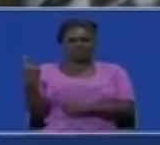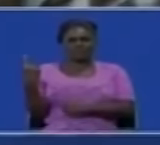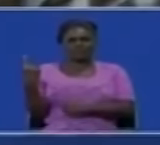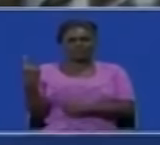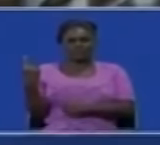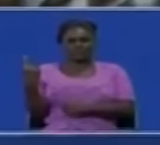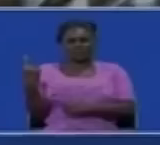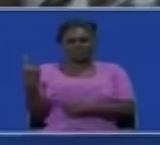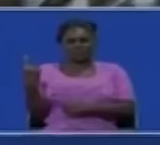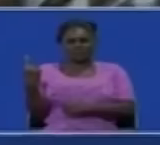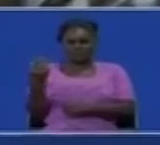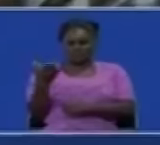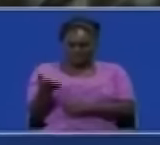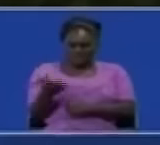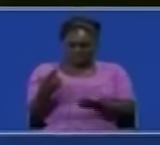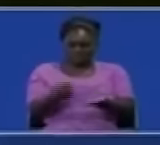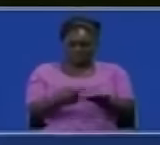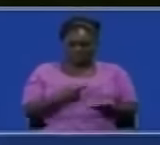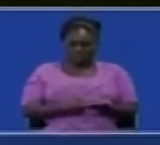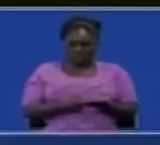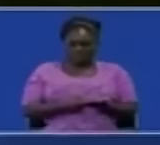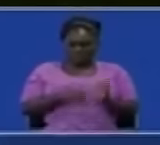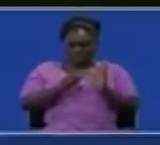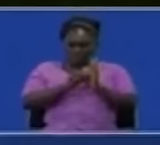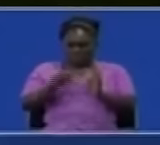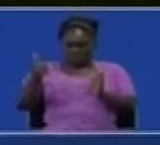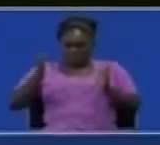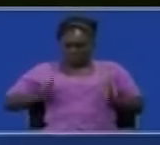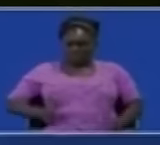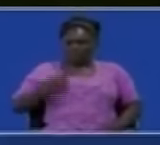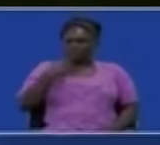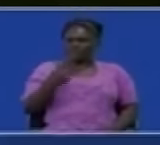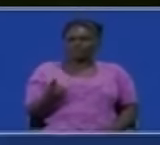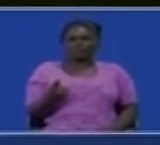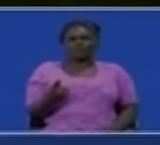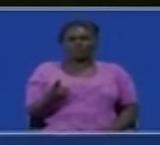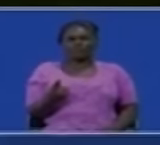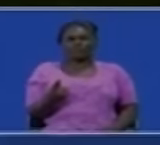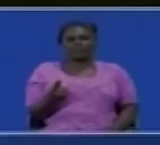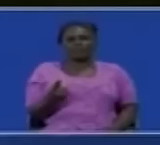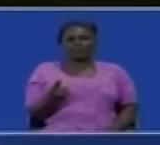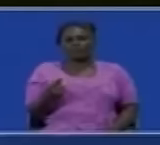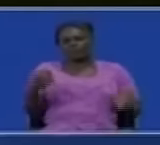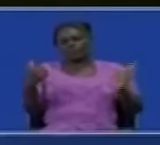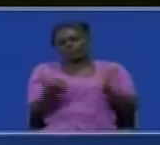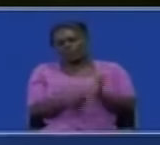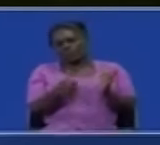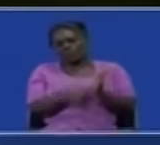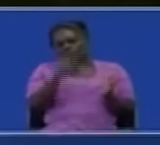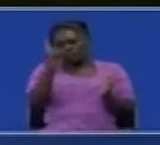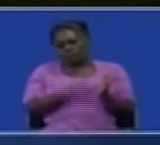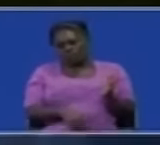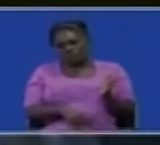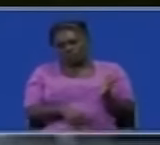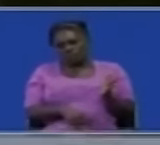It is a bad argument because, like someone has already said, what is the argument all about?